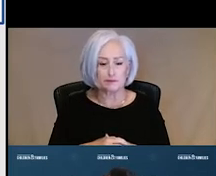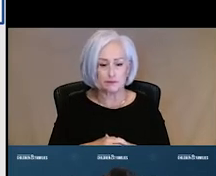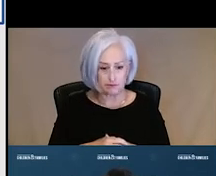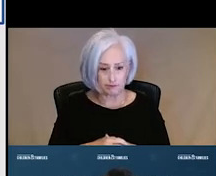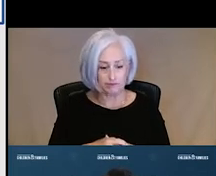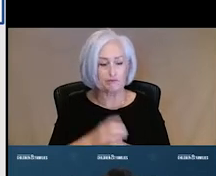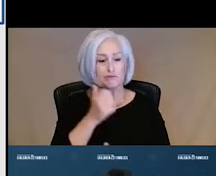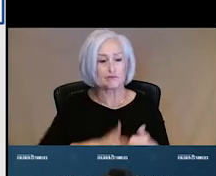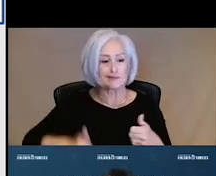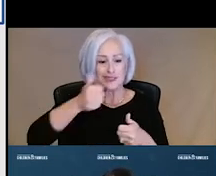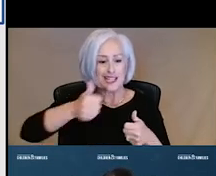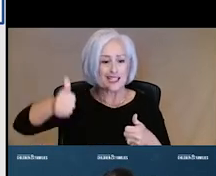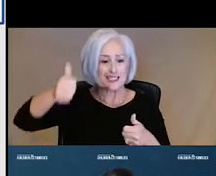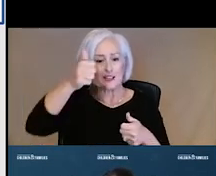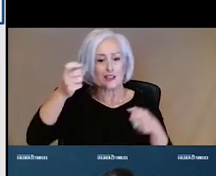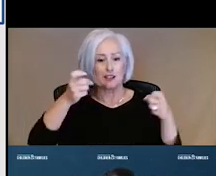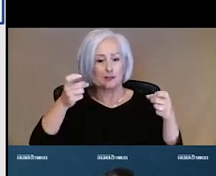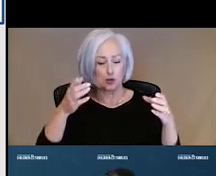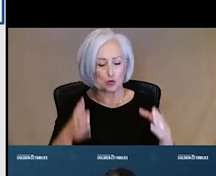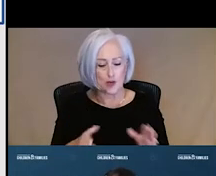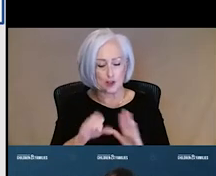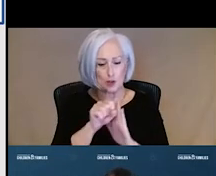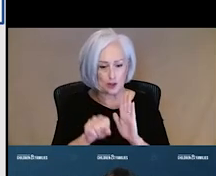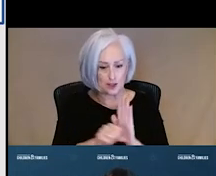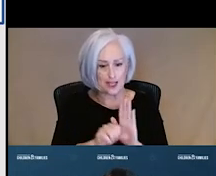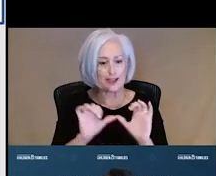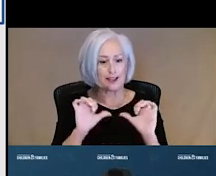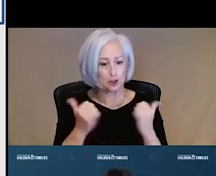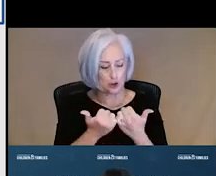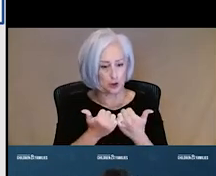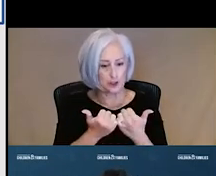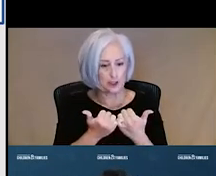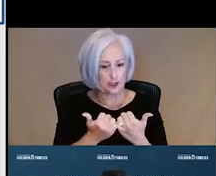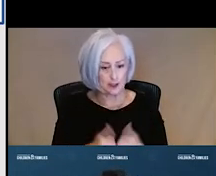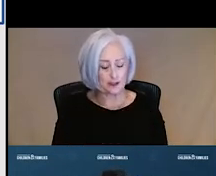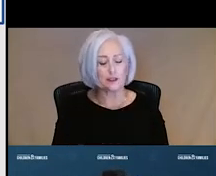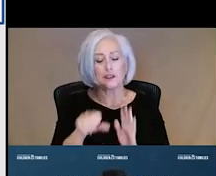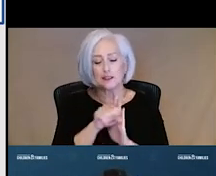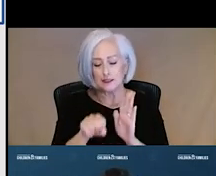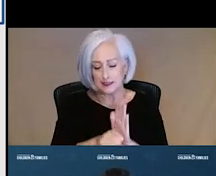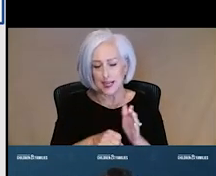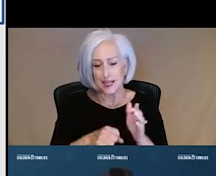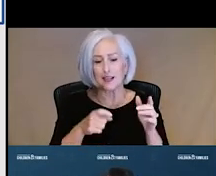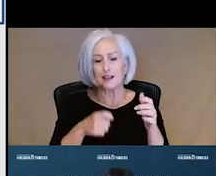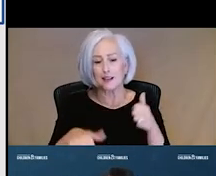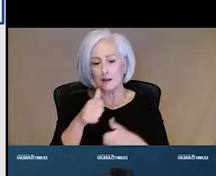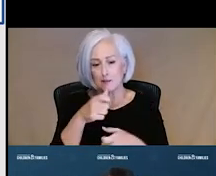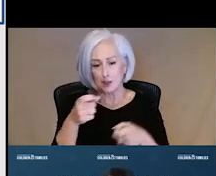Executive director of the state administrating agency, your state administrator.